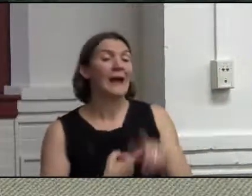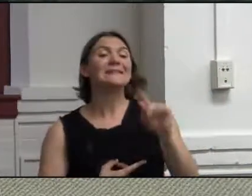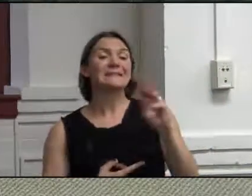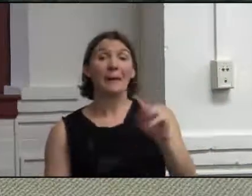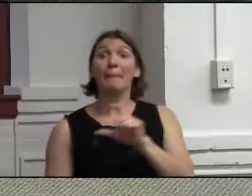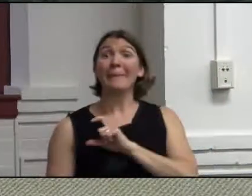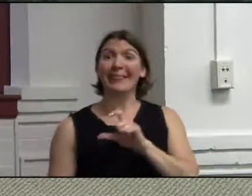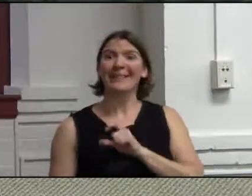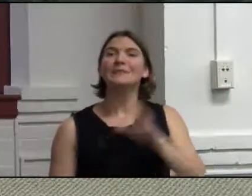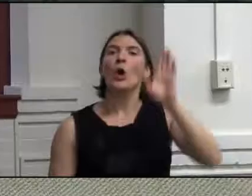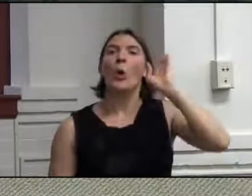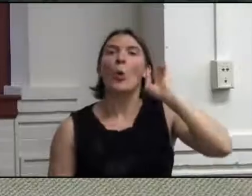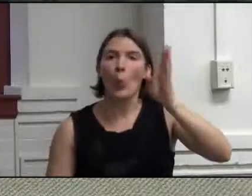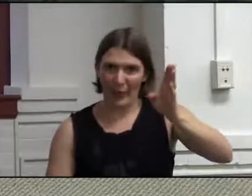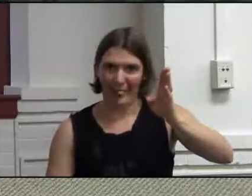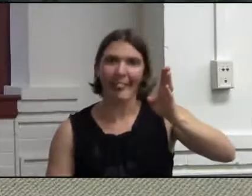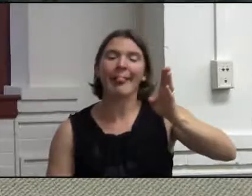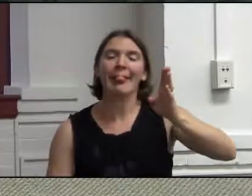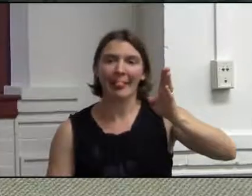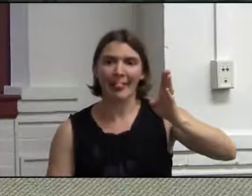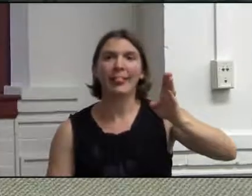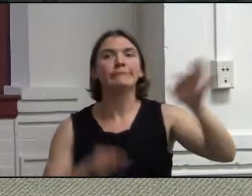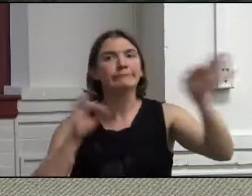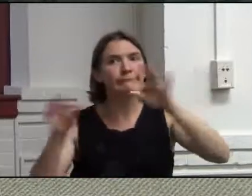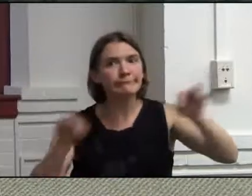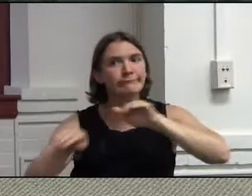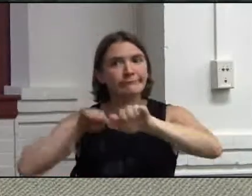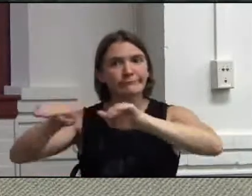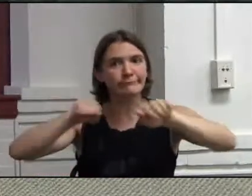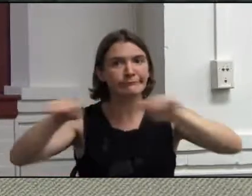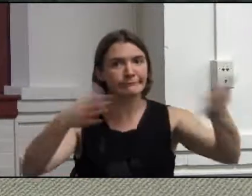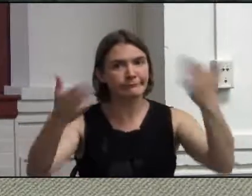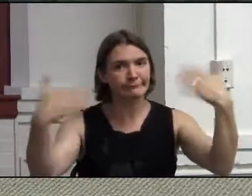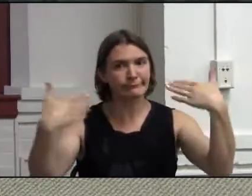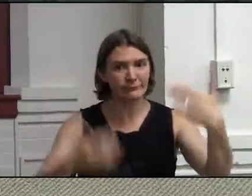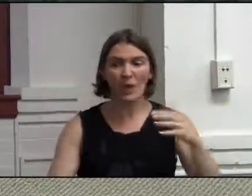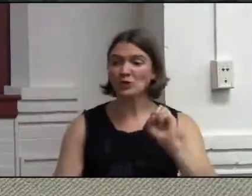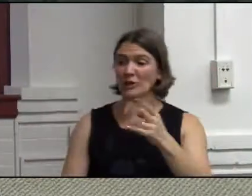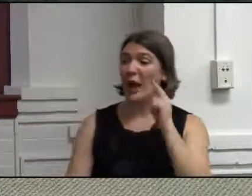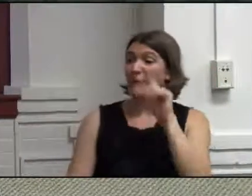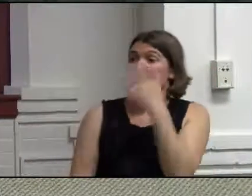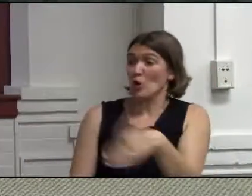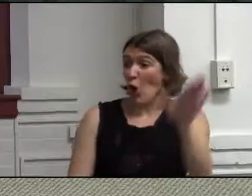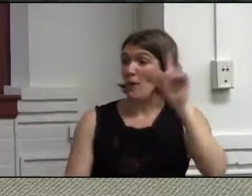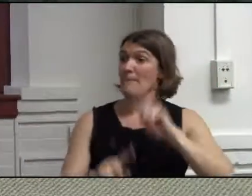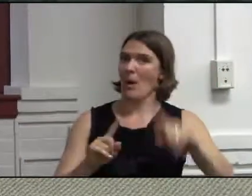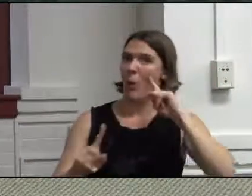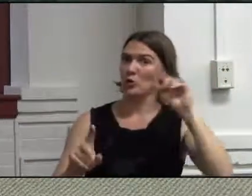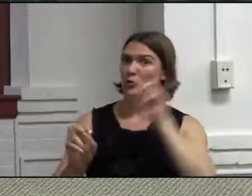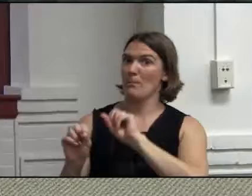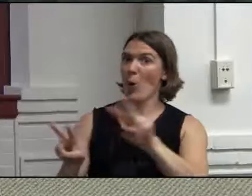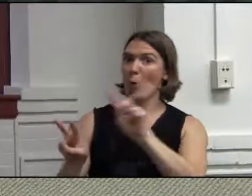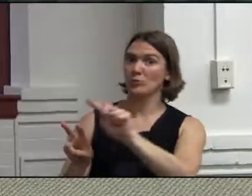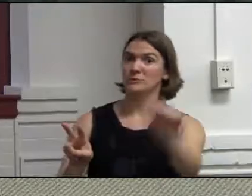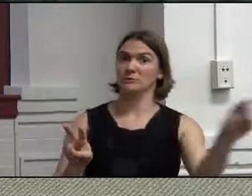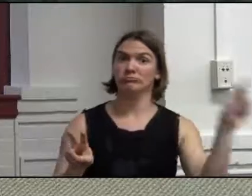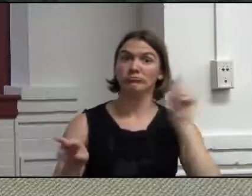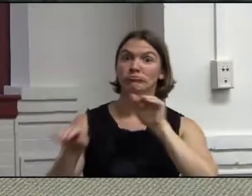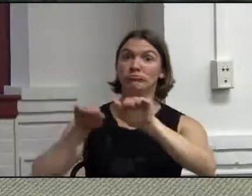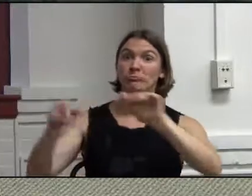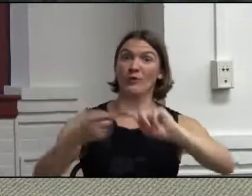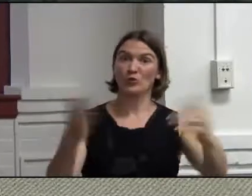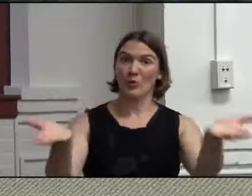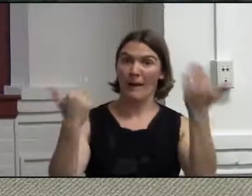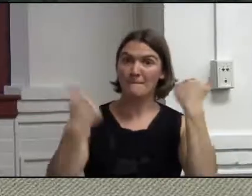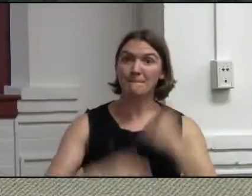police department intends to do some more Yep. community outreach around it as well. Yep. And so I'll be gone, but I just want to make sure I put it up before I Yes. leave so I Yep. can